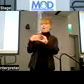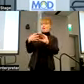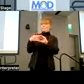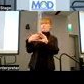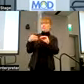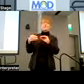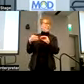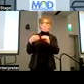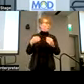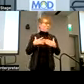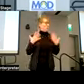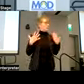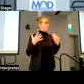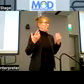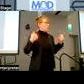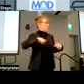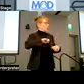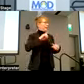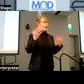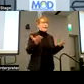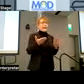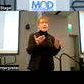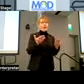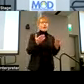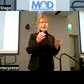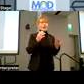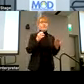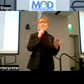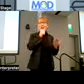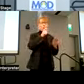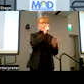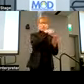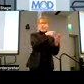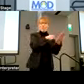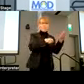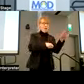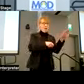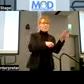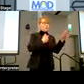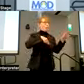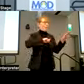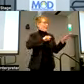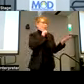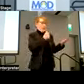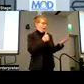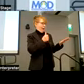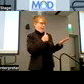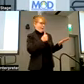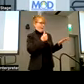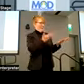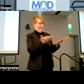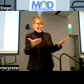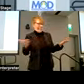because we are here not to check things off of a box. We are not things to be checked off of the box. We are